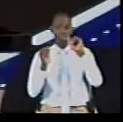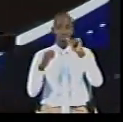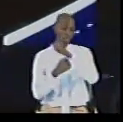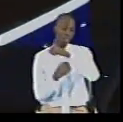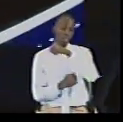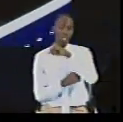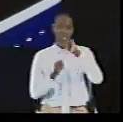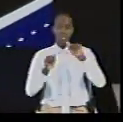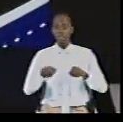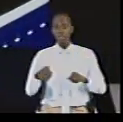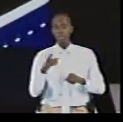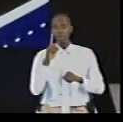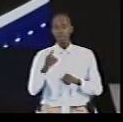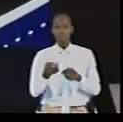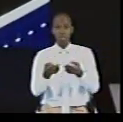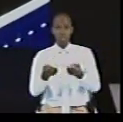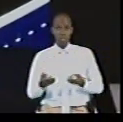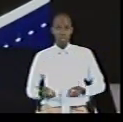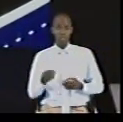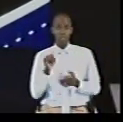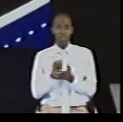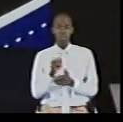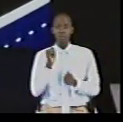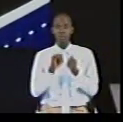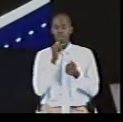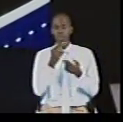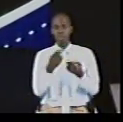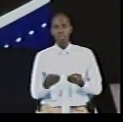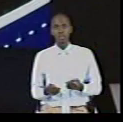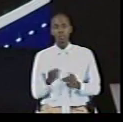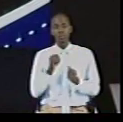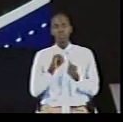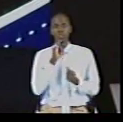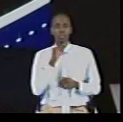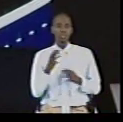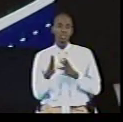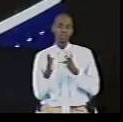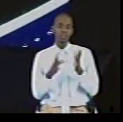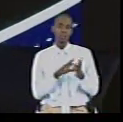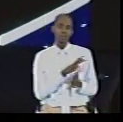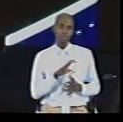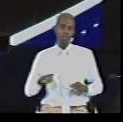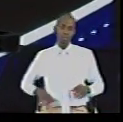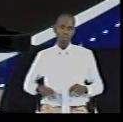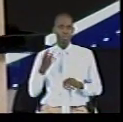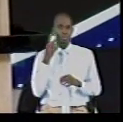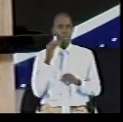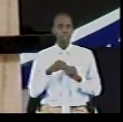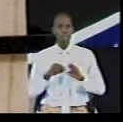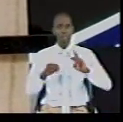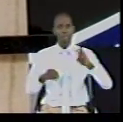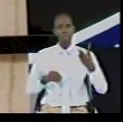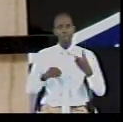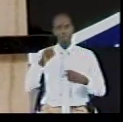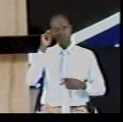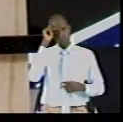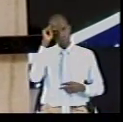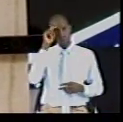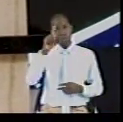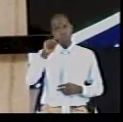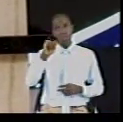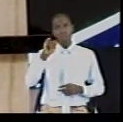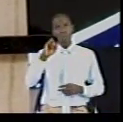which is Jesus Christ. And then we're told in 2 Timothy chapter 2, reading from